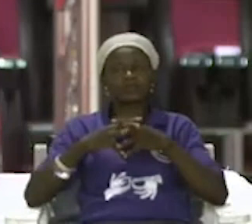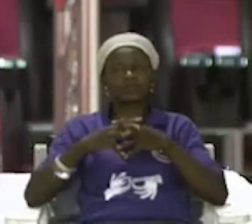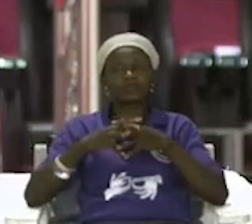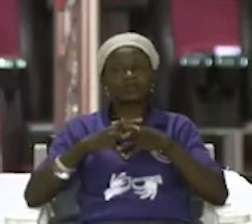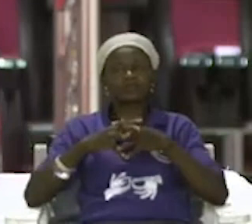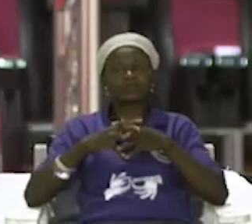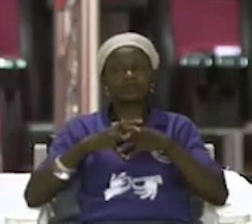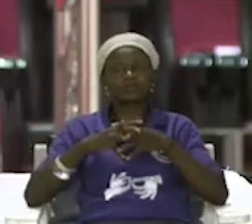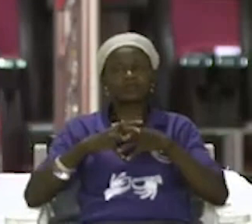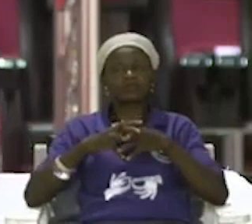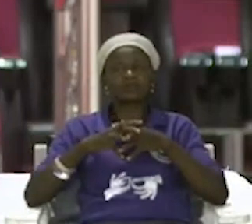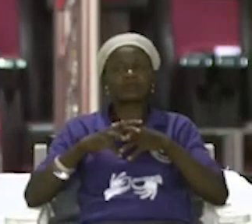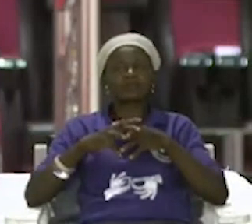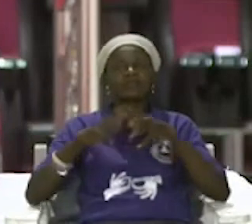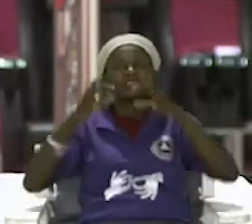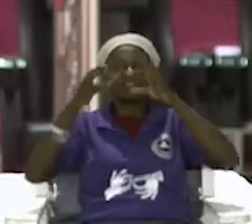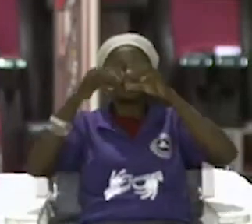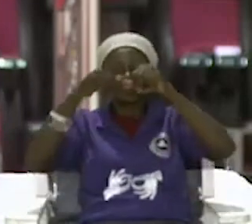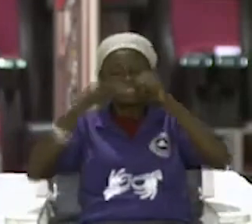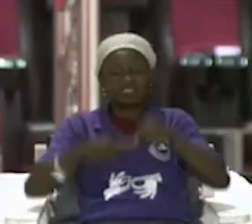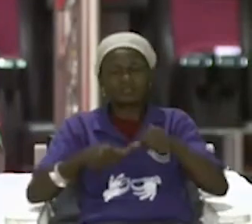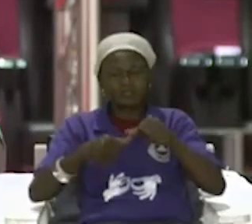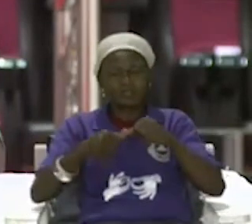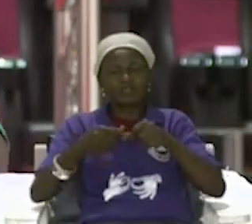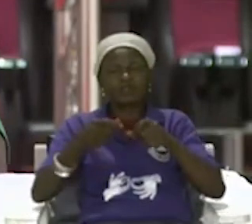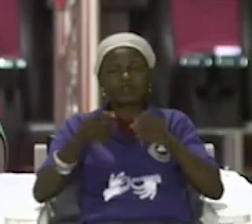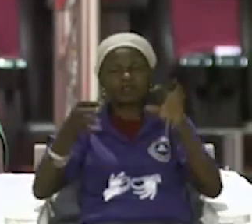Remain connected to him,